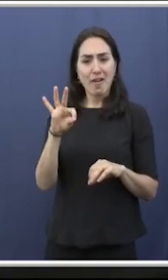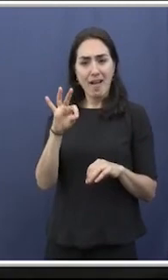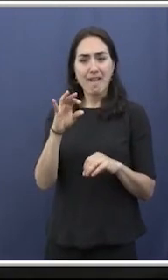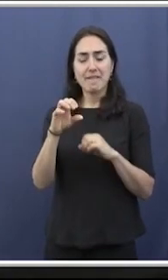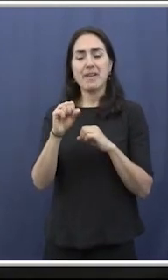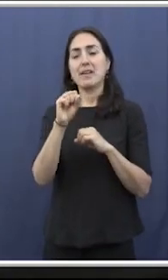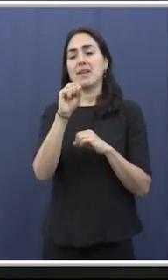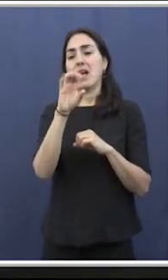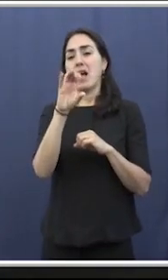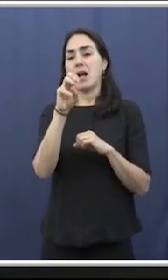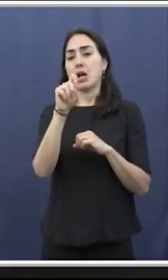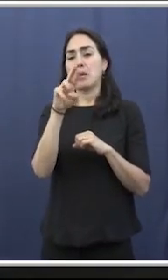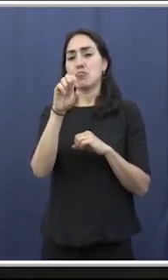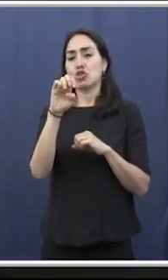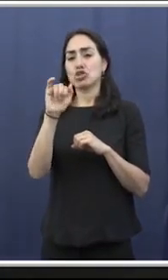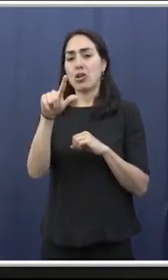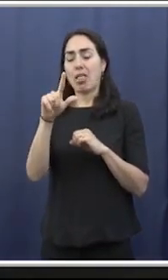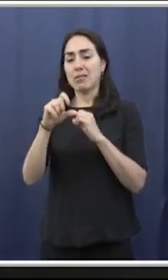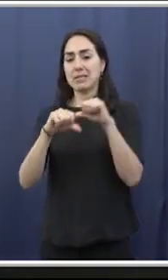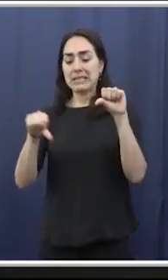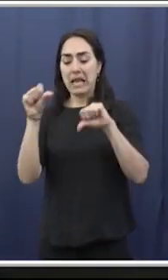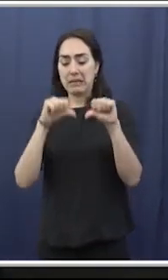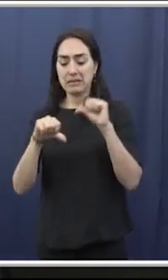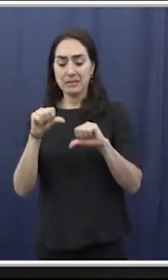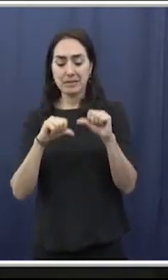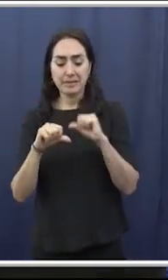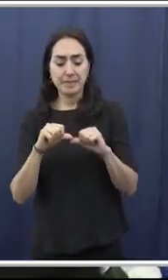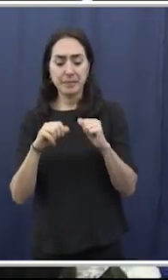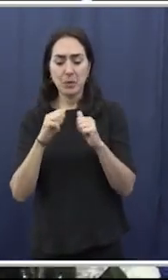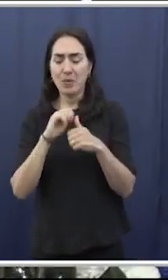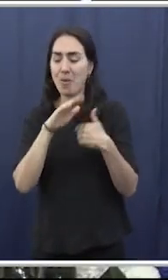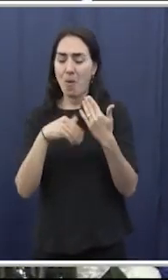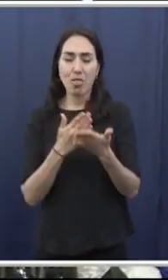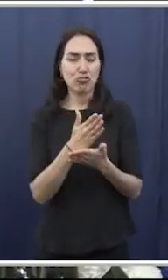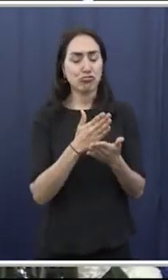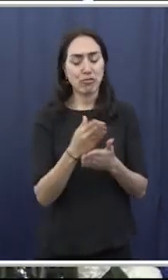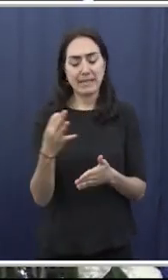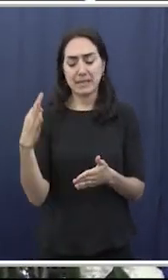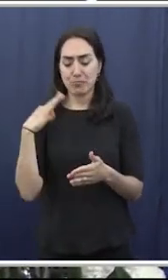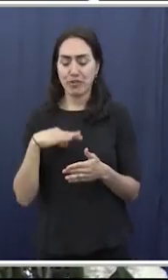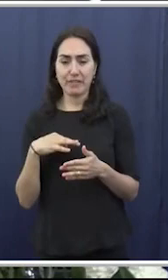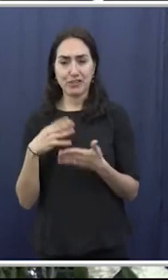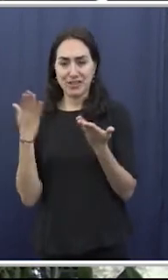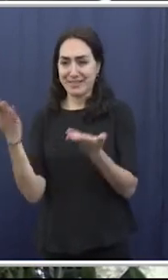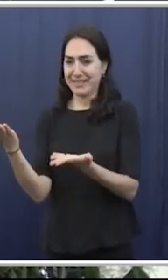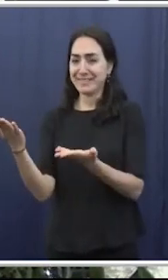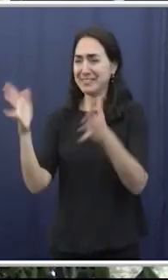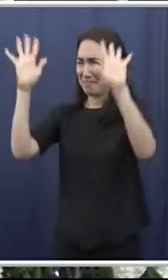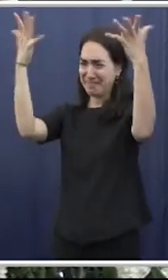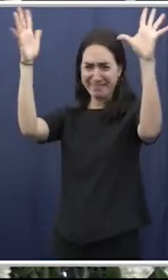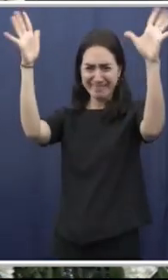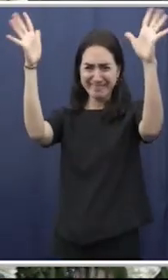honoris causa, with all rights and privileges thereto appertaining.